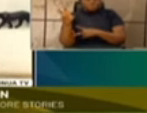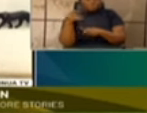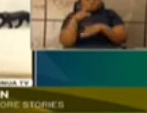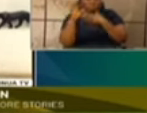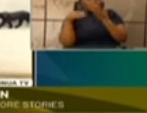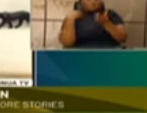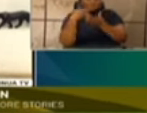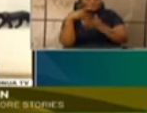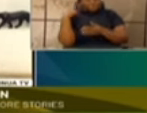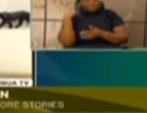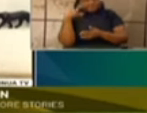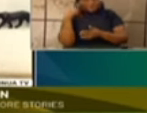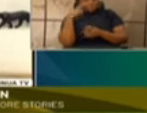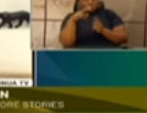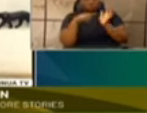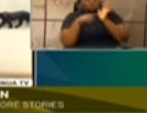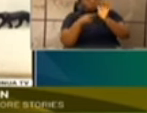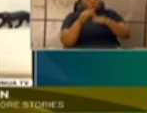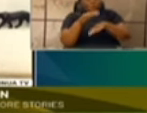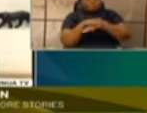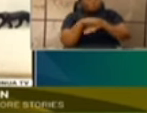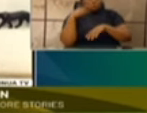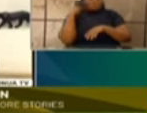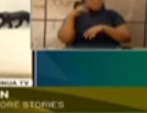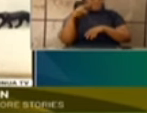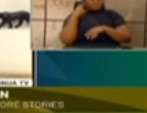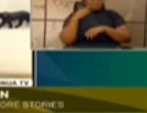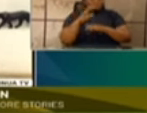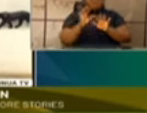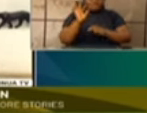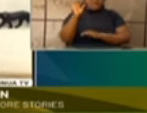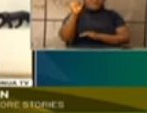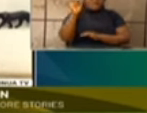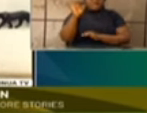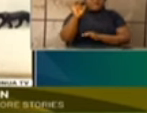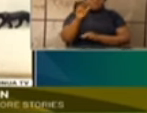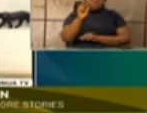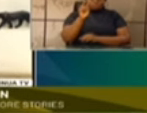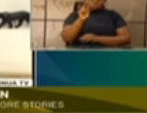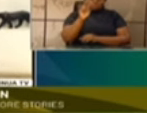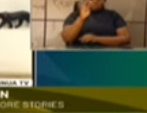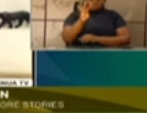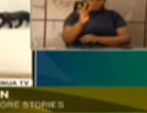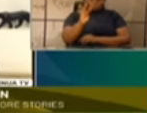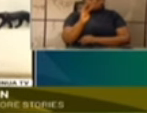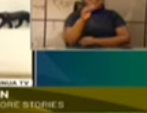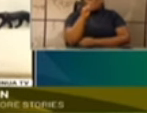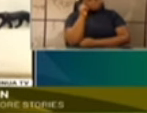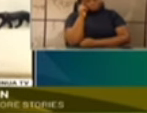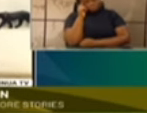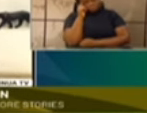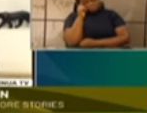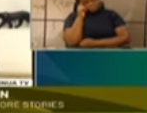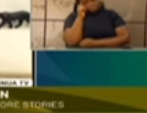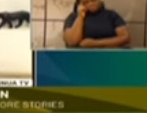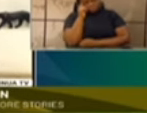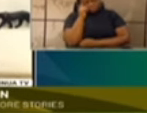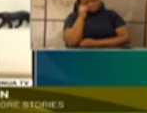radio, I don't know if the show is on radio. 1924.